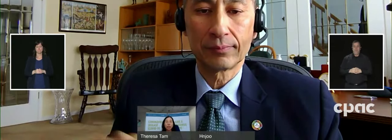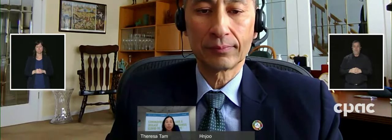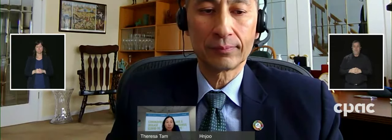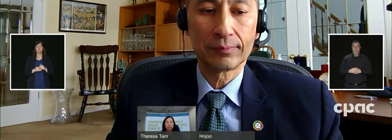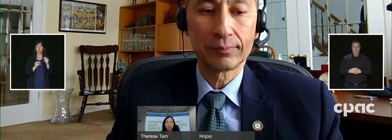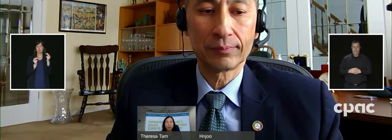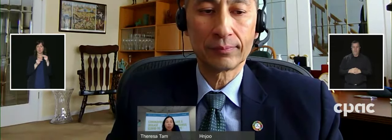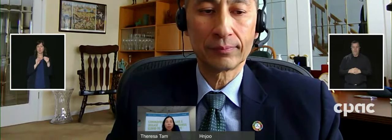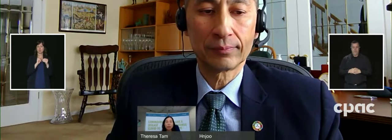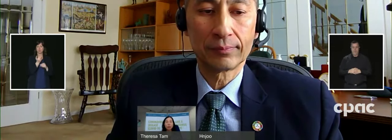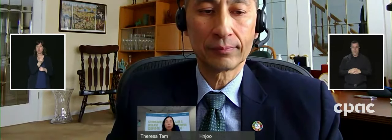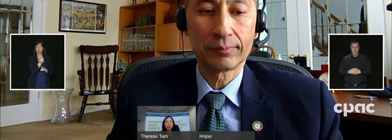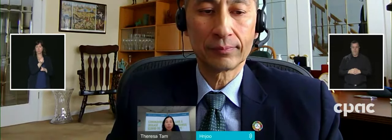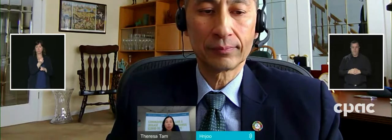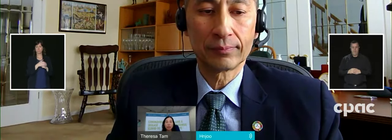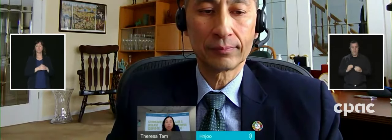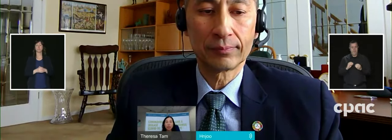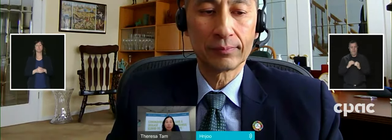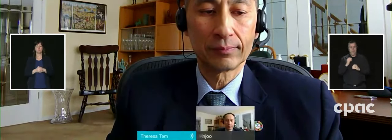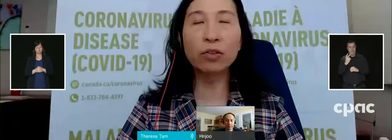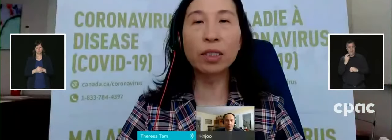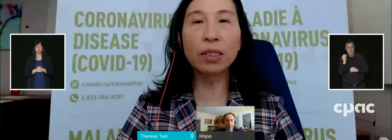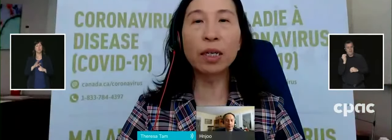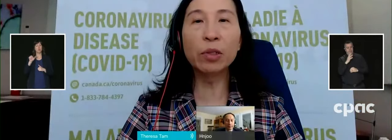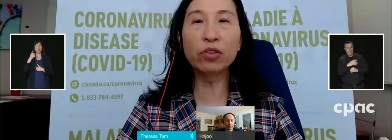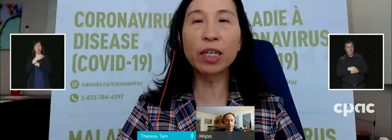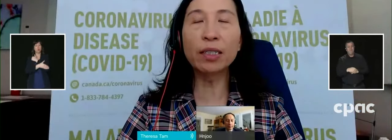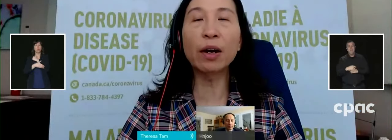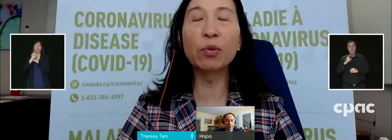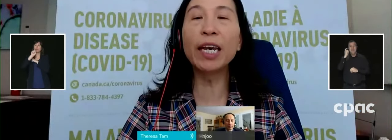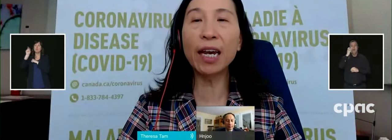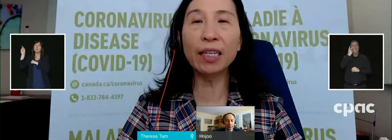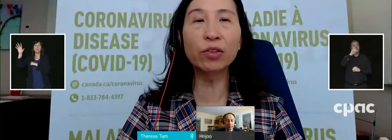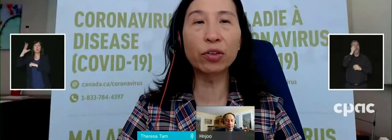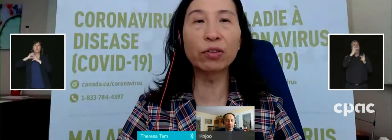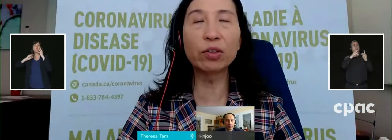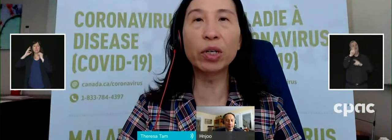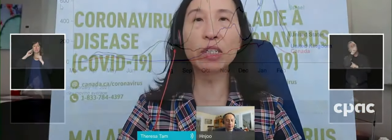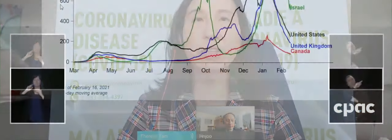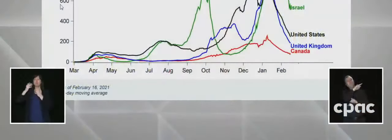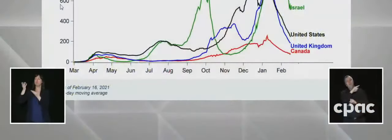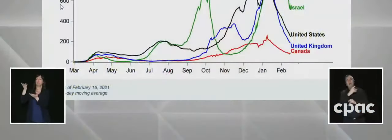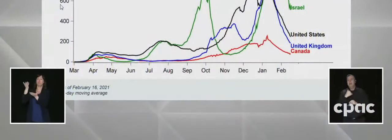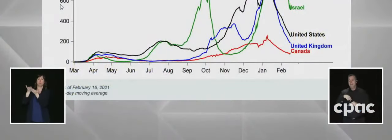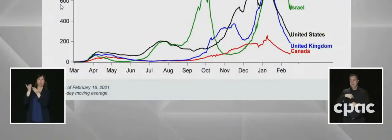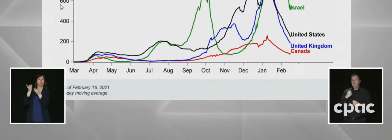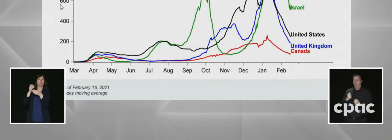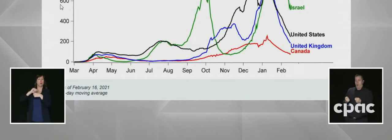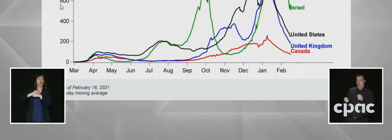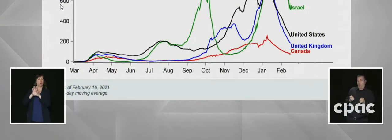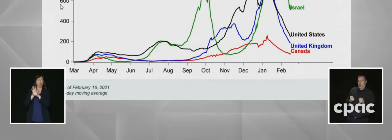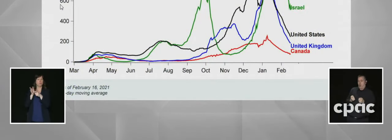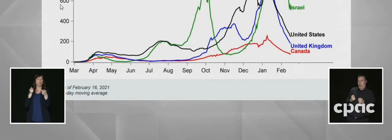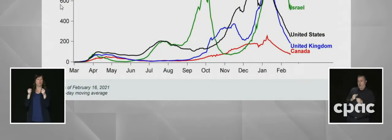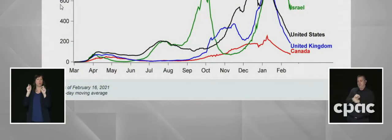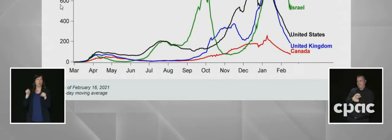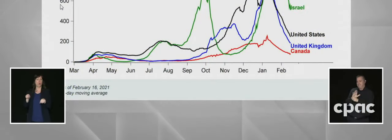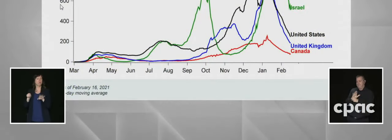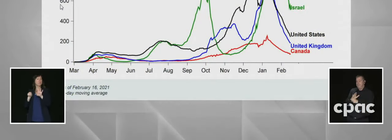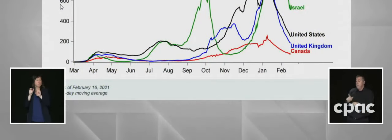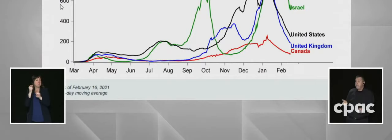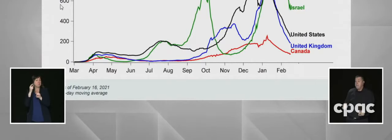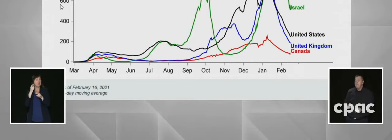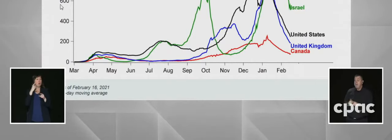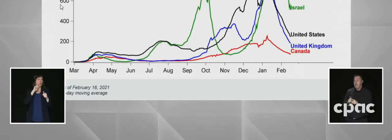Slide 13. The experiences of other countries demonstrate that we can control the spread of COVID-19 even when more